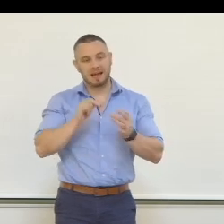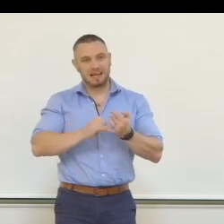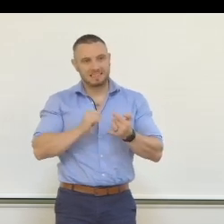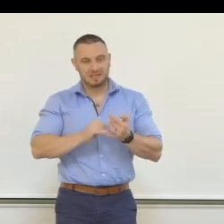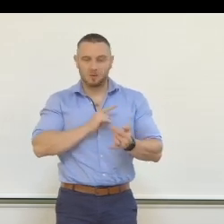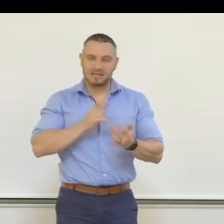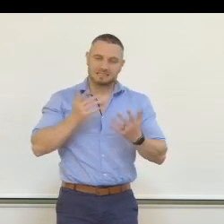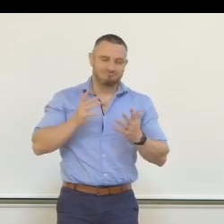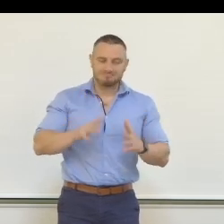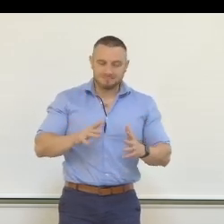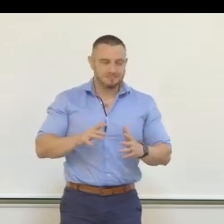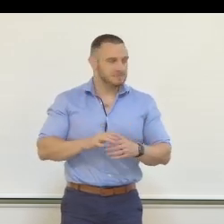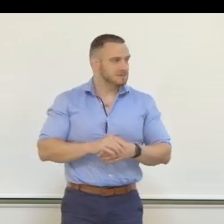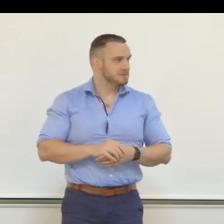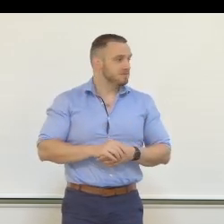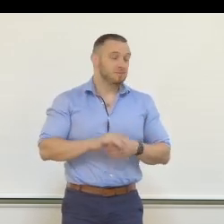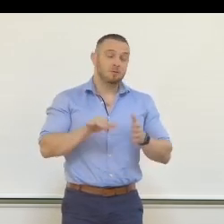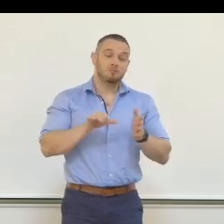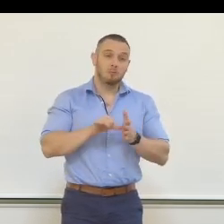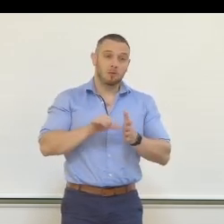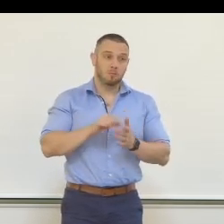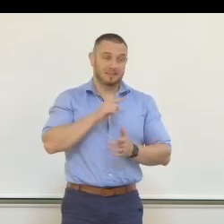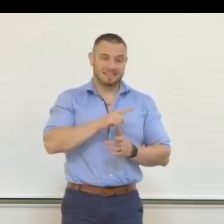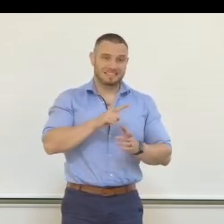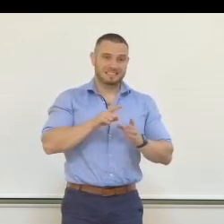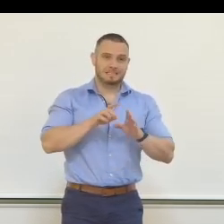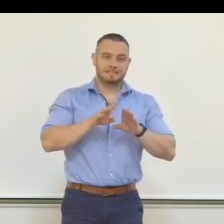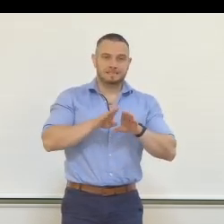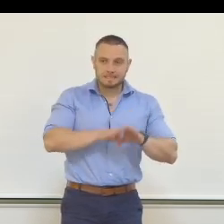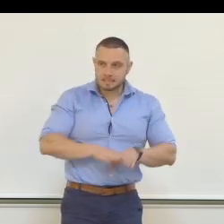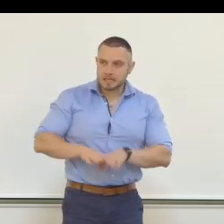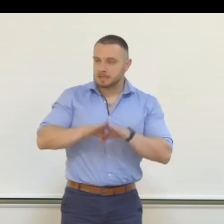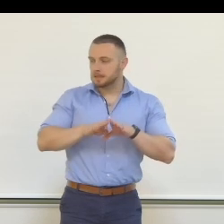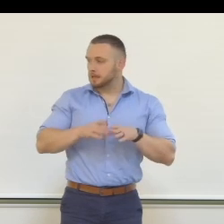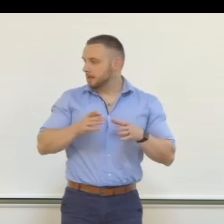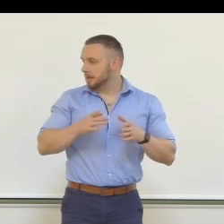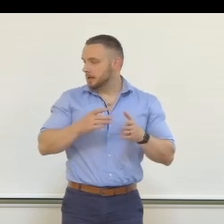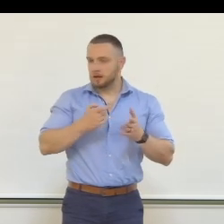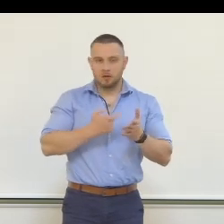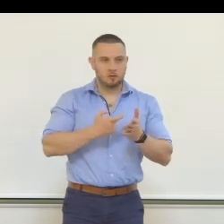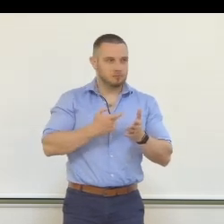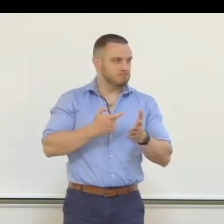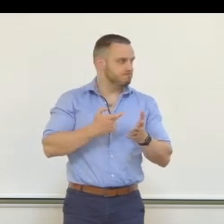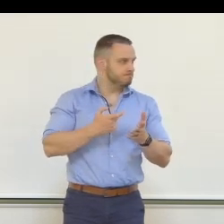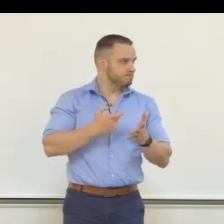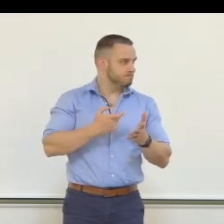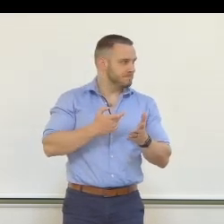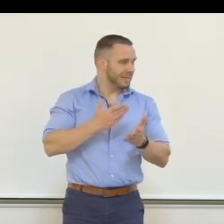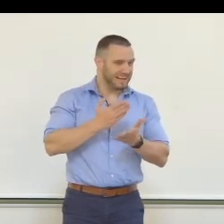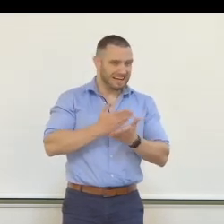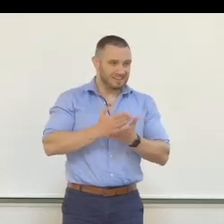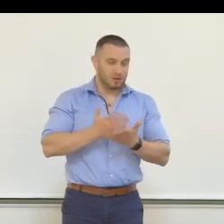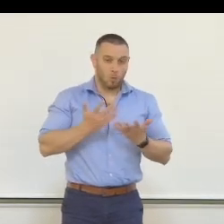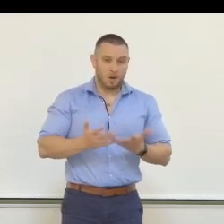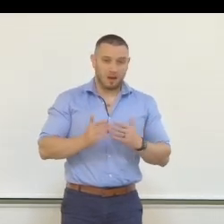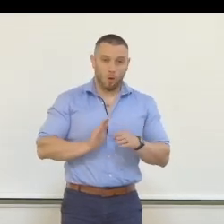proven. The issue with these standard REX is they weigh more than 100